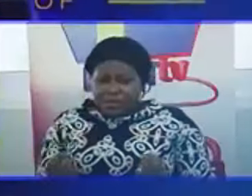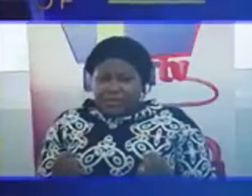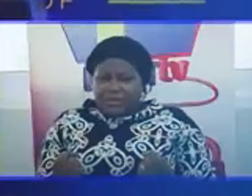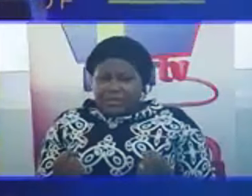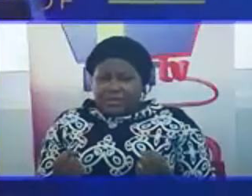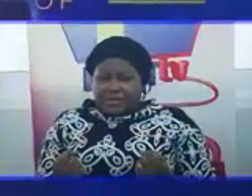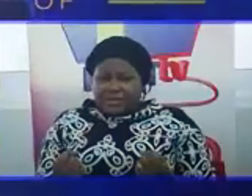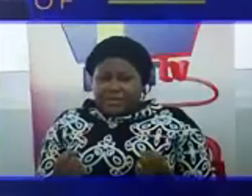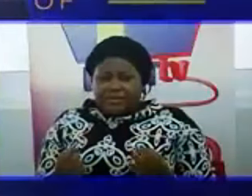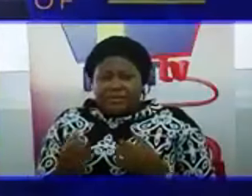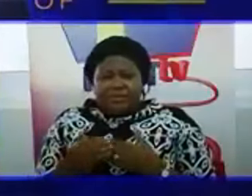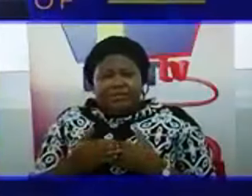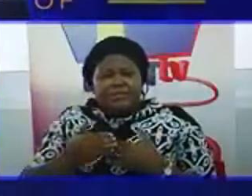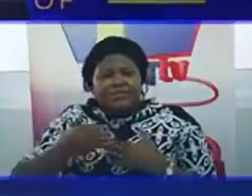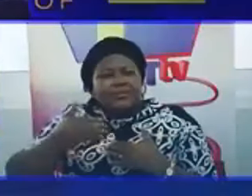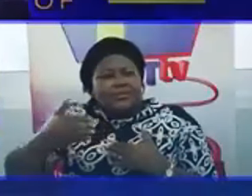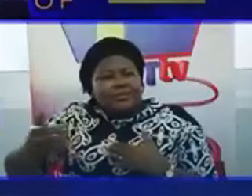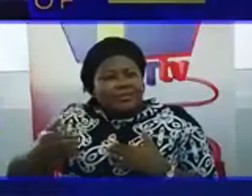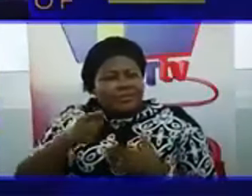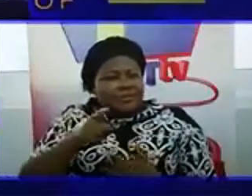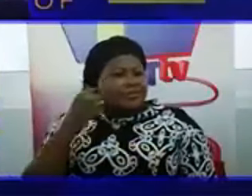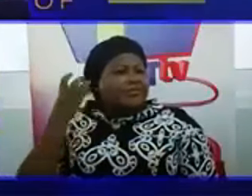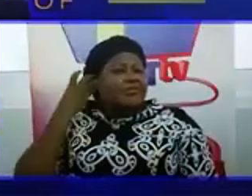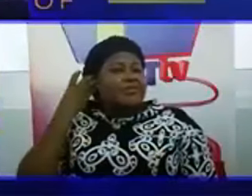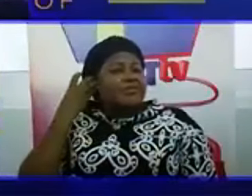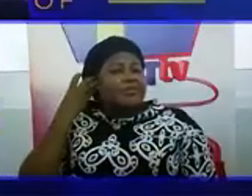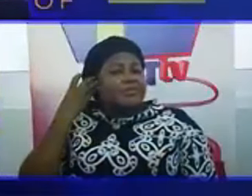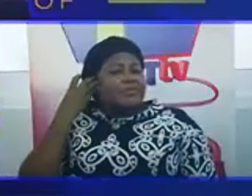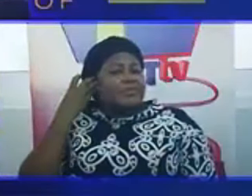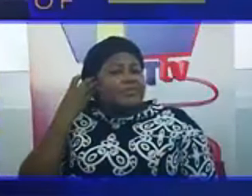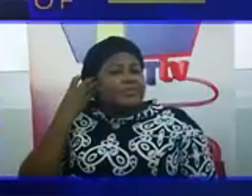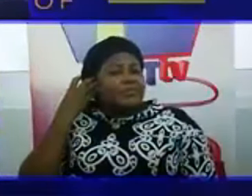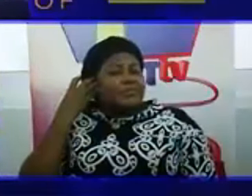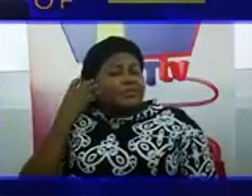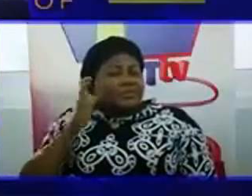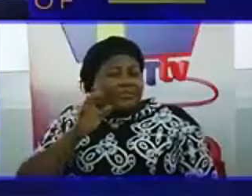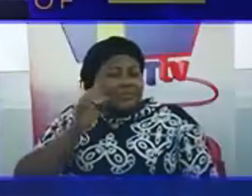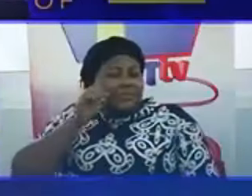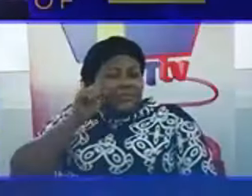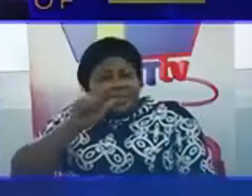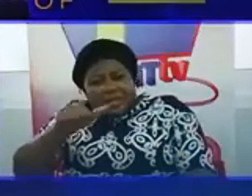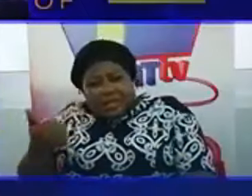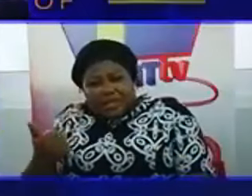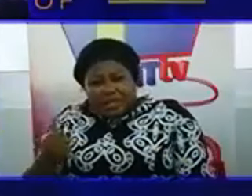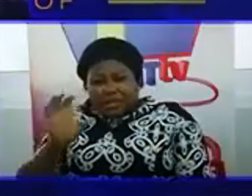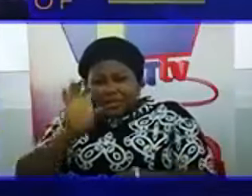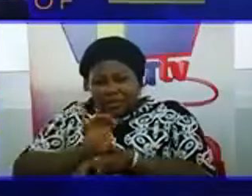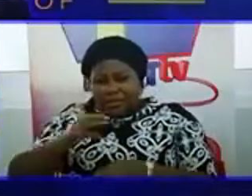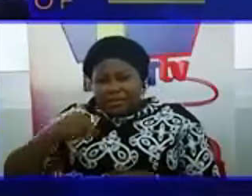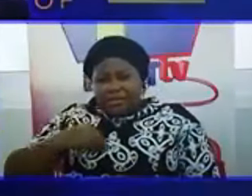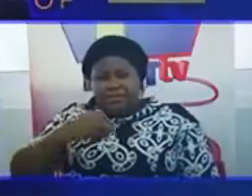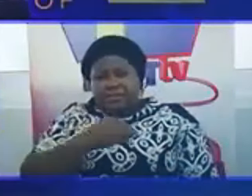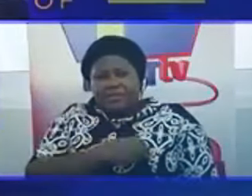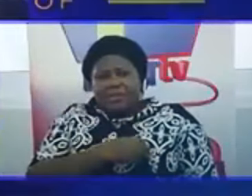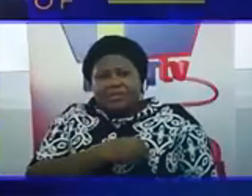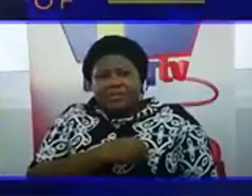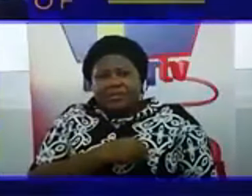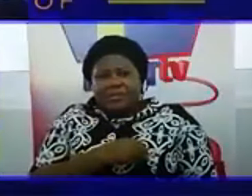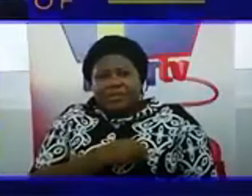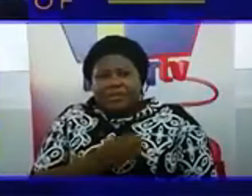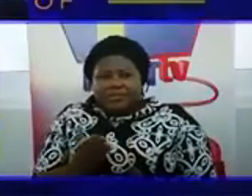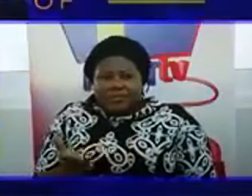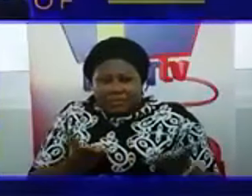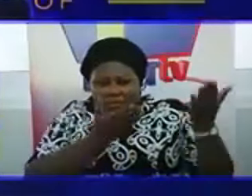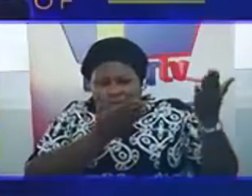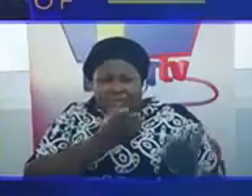One of those days, I heard that a sister has been rushed to the hospital. Someone called